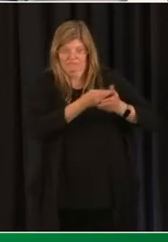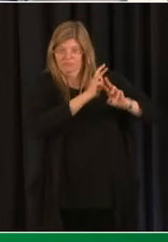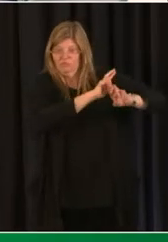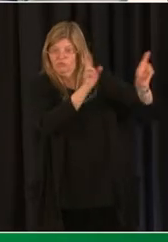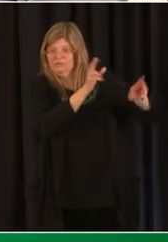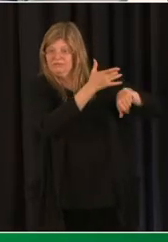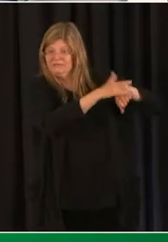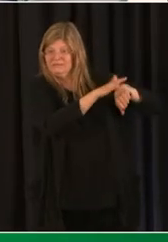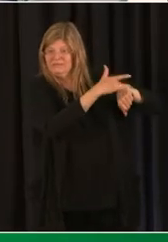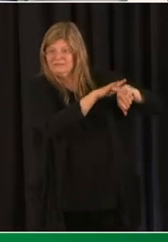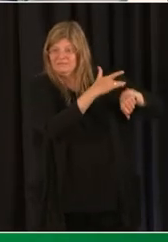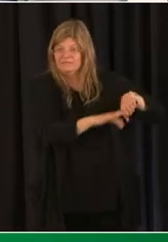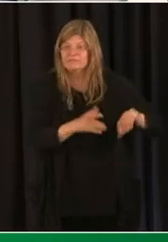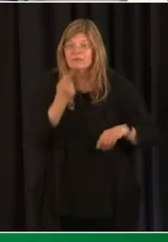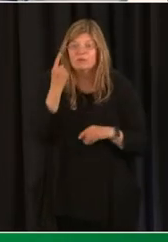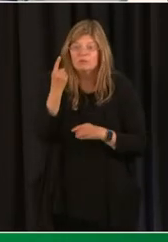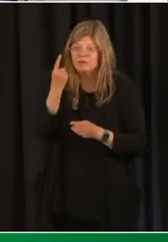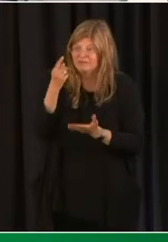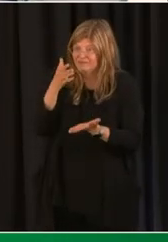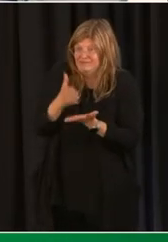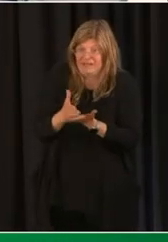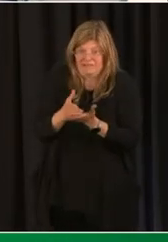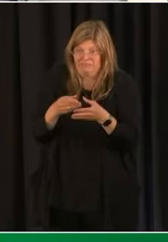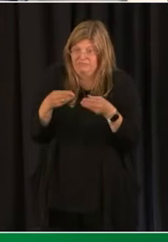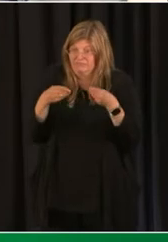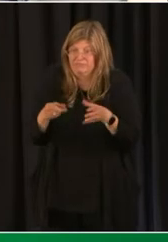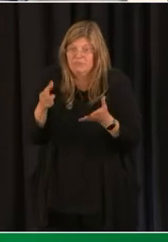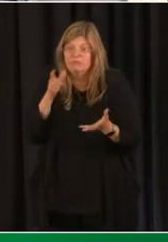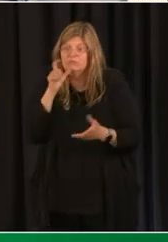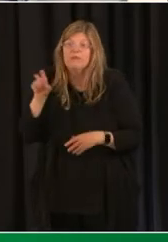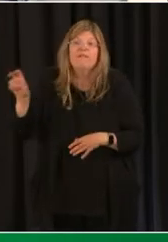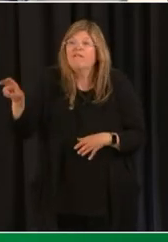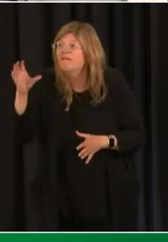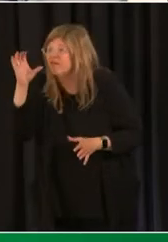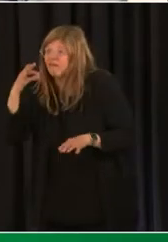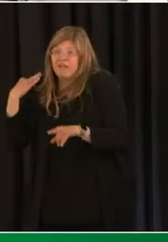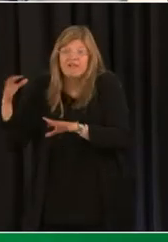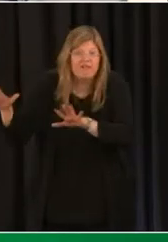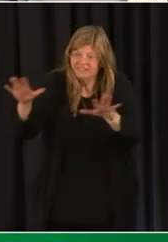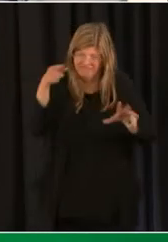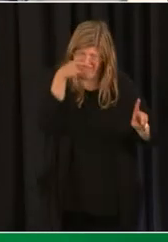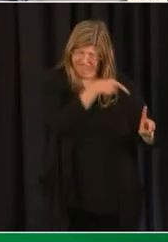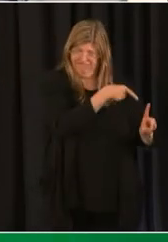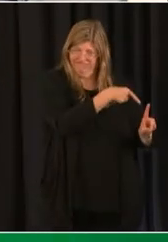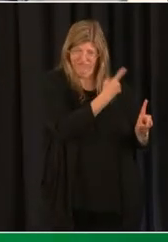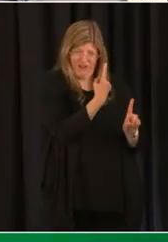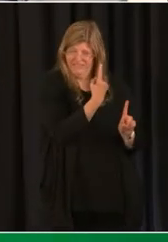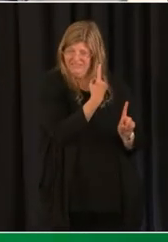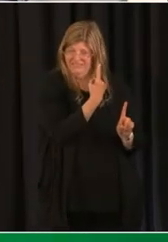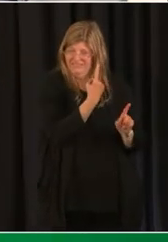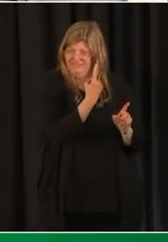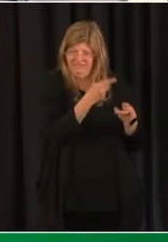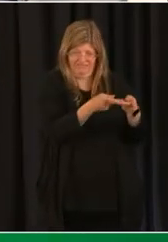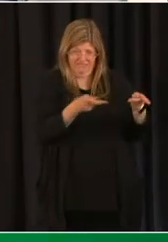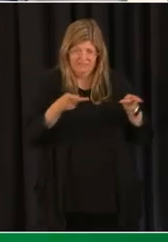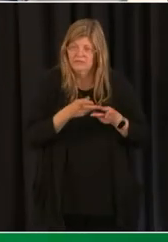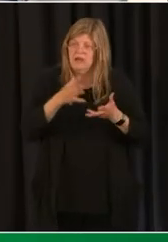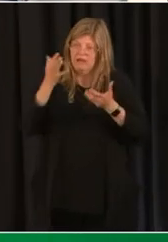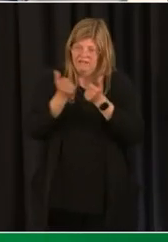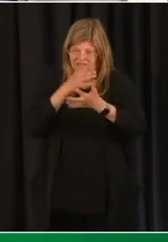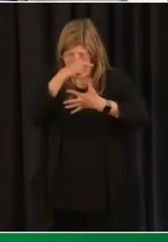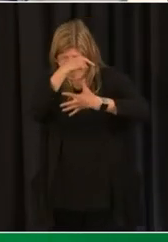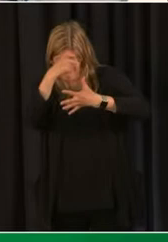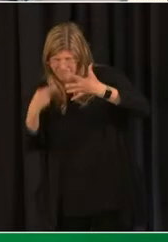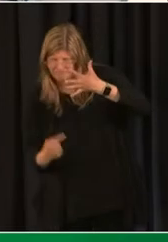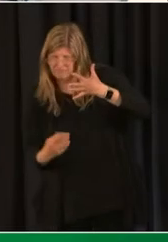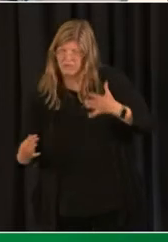created a one-stop shop, so to speak. One-time application process, and it's